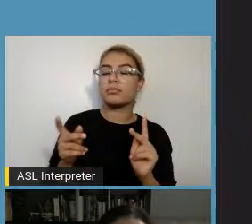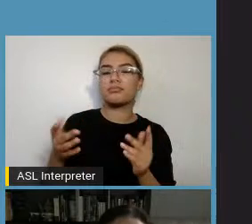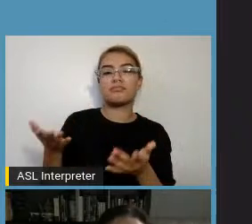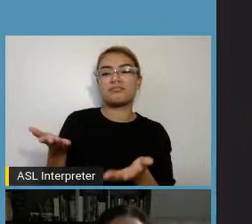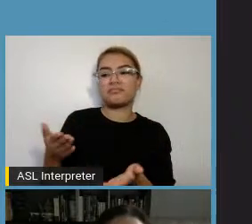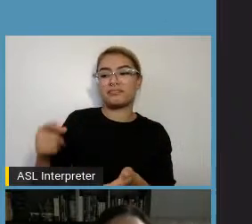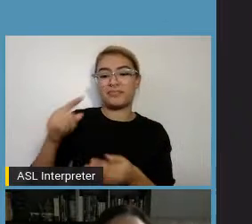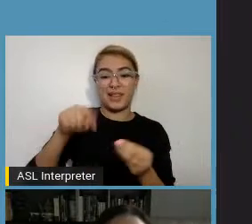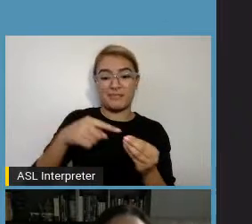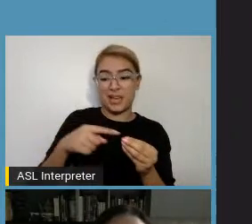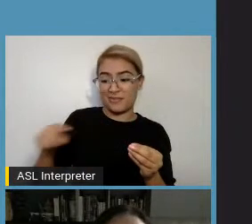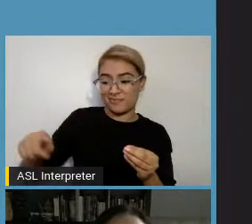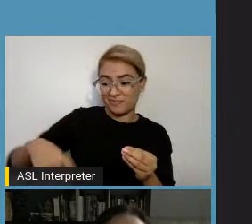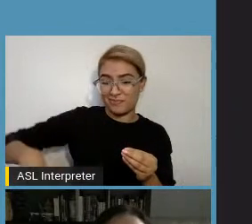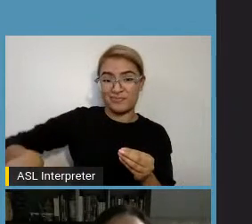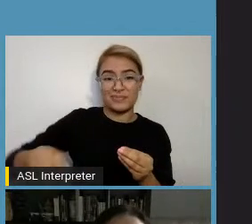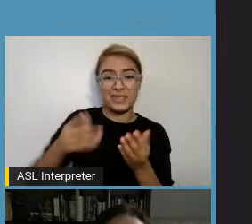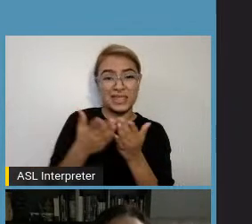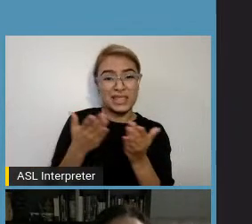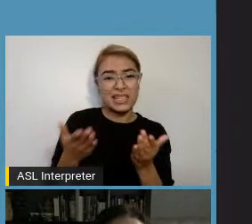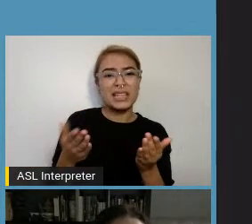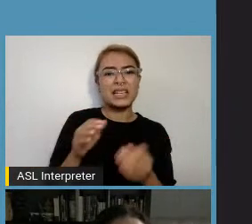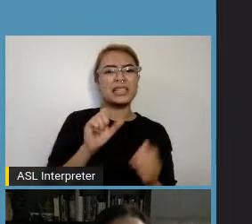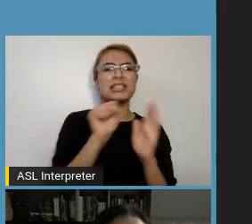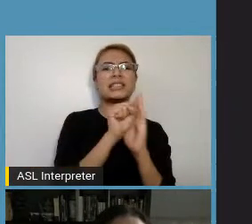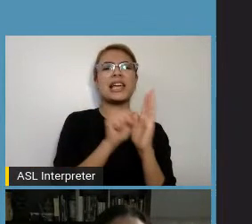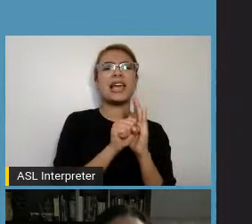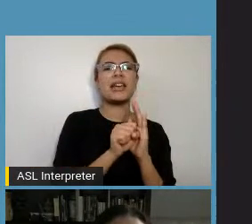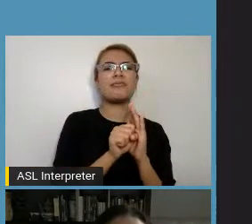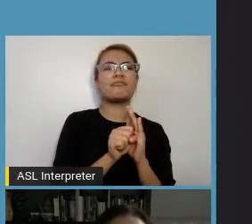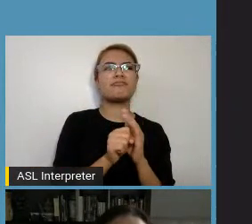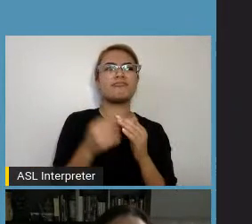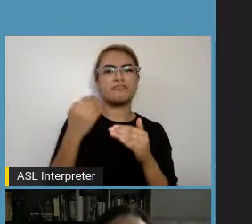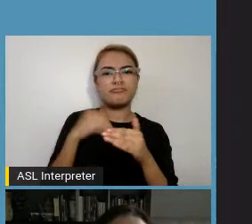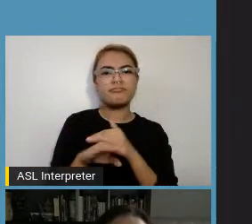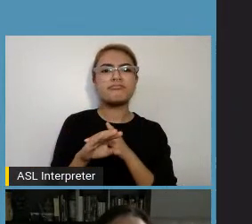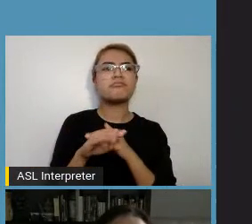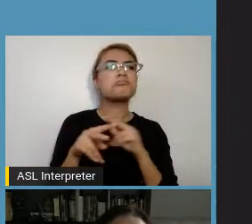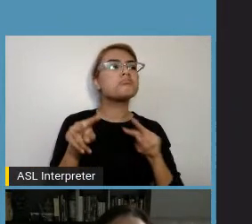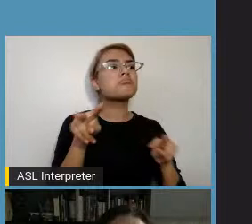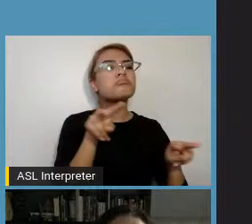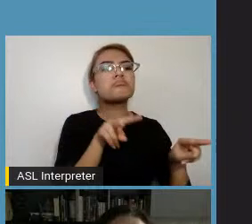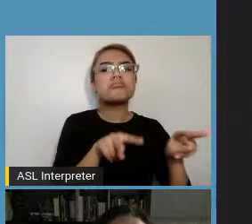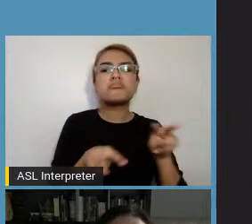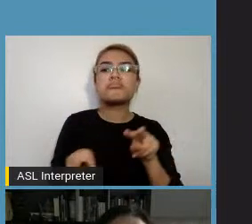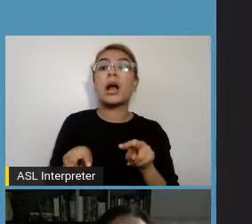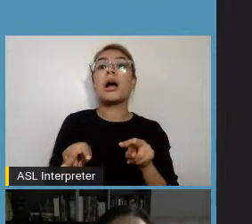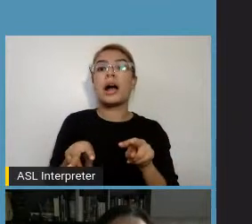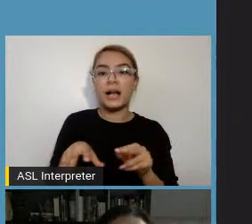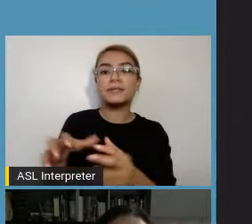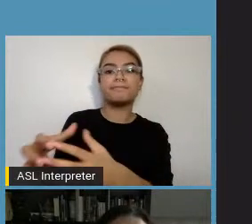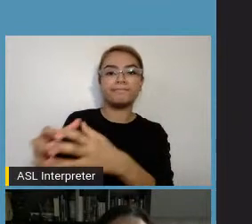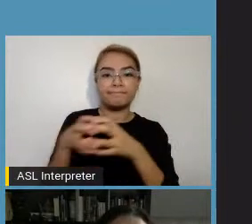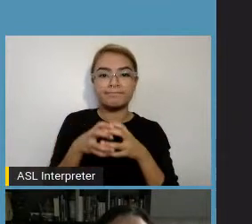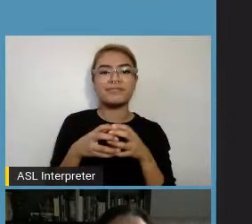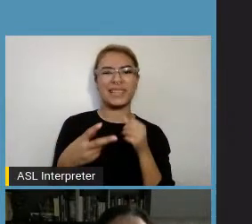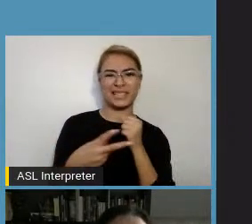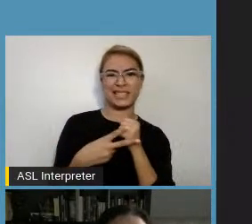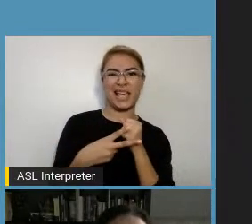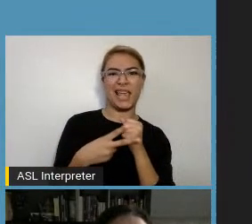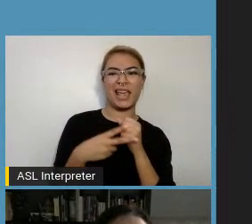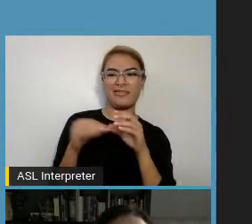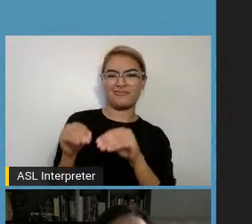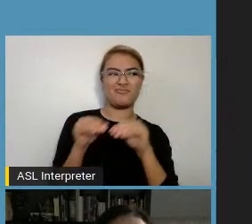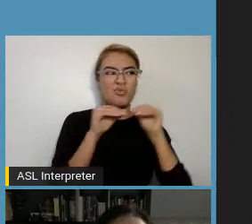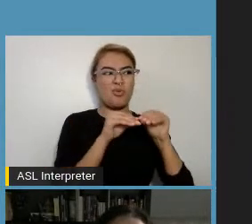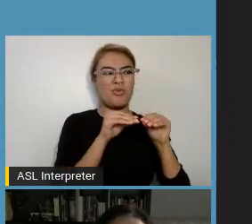the state. We'll come in and find the right places for those things and make sure that it doesn't stop